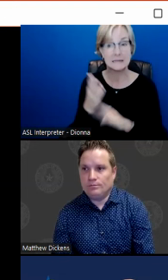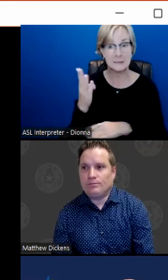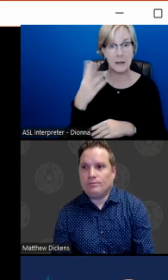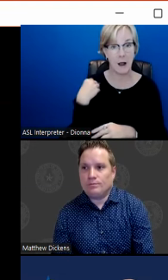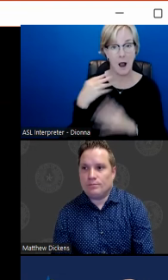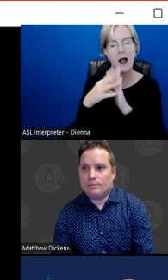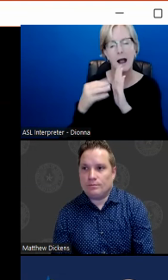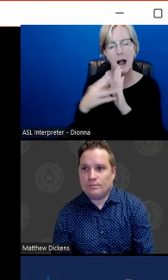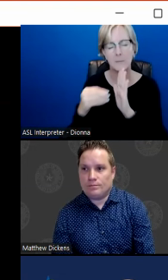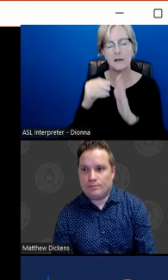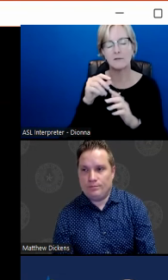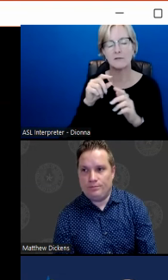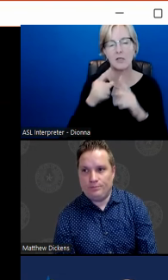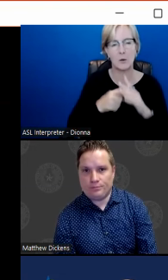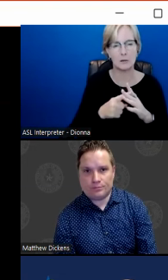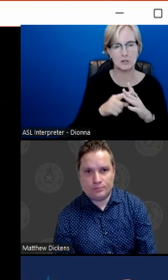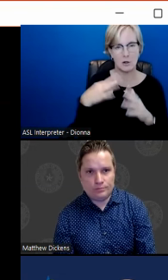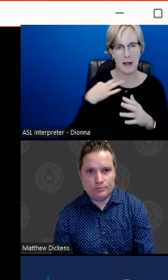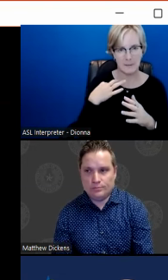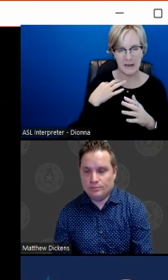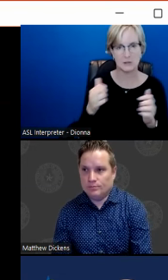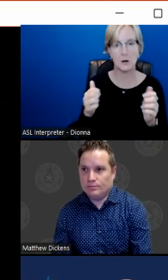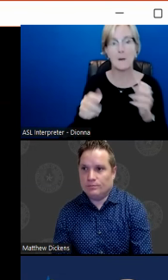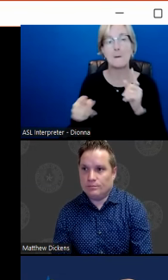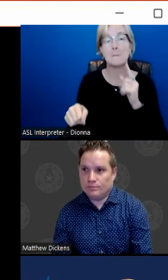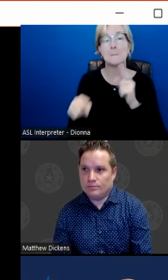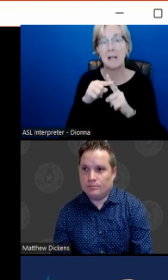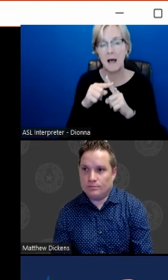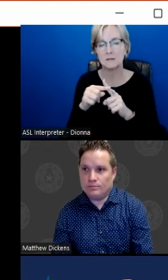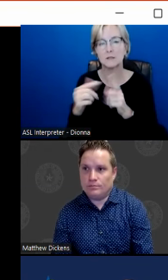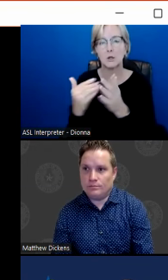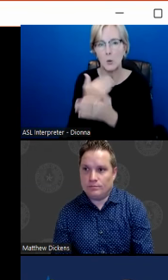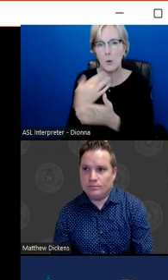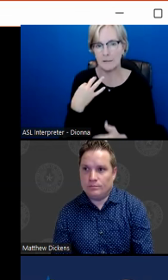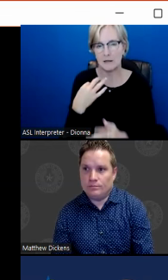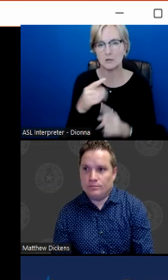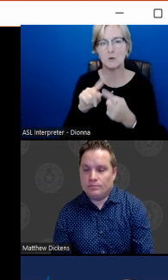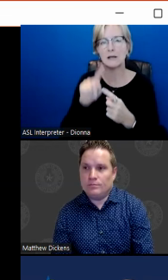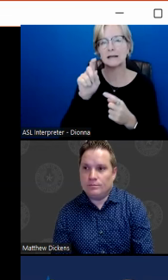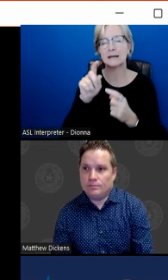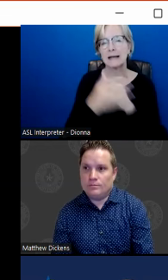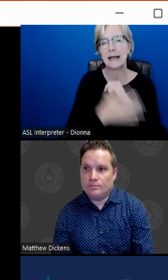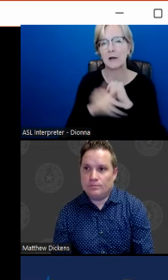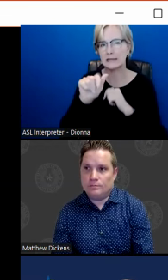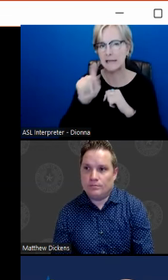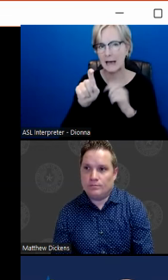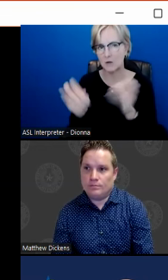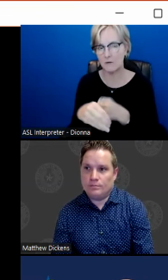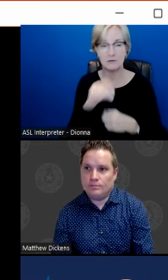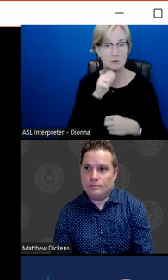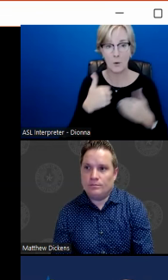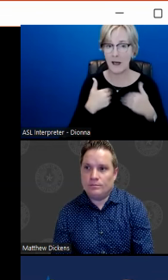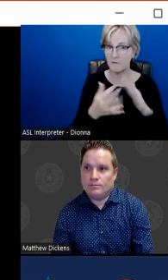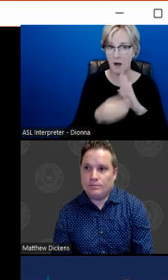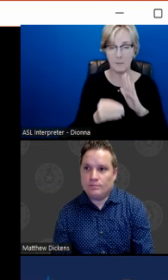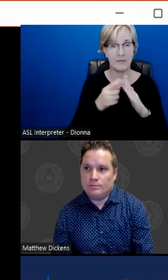the original application along with the new application to the county tax office. If you don't have a copy of your original